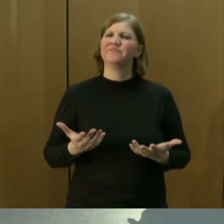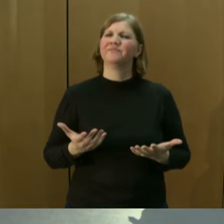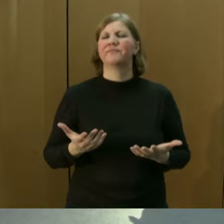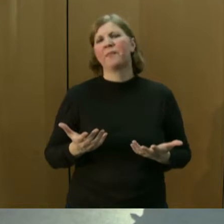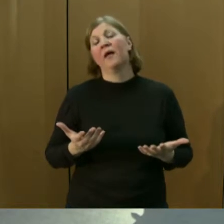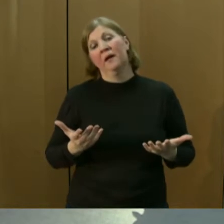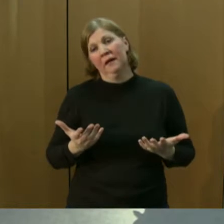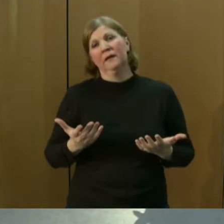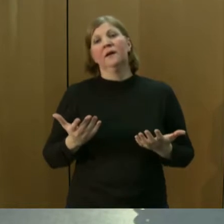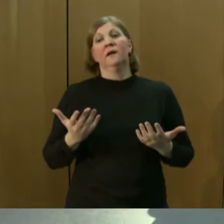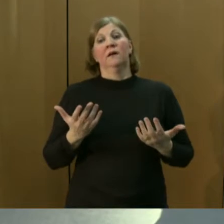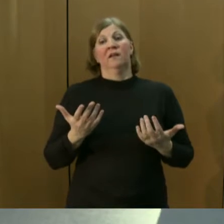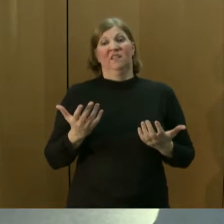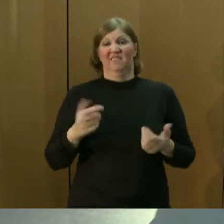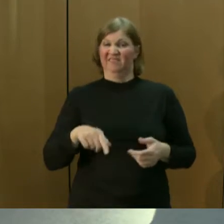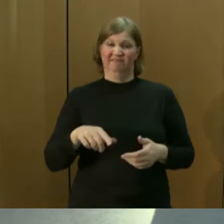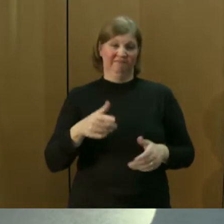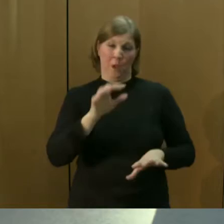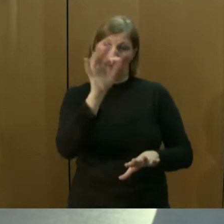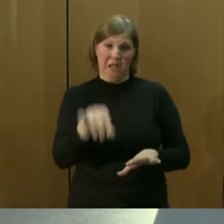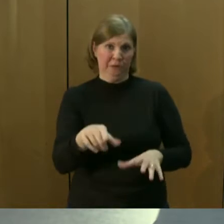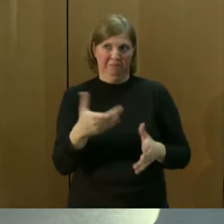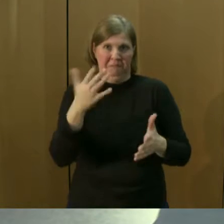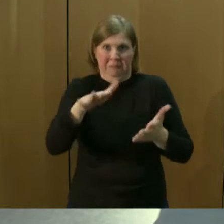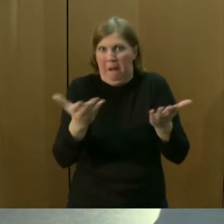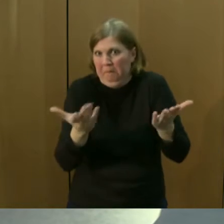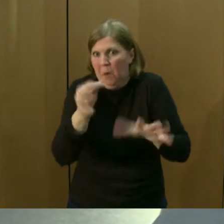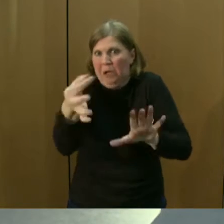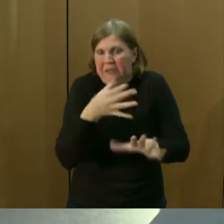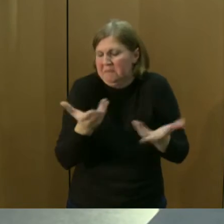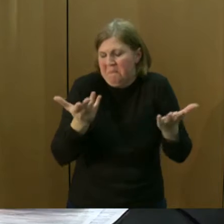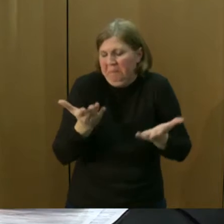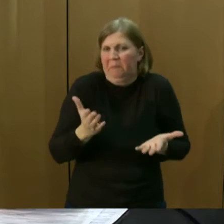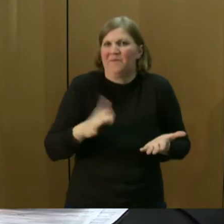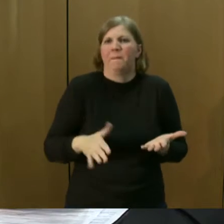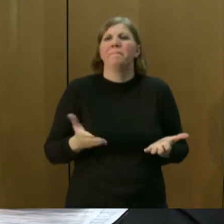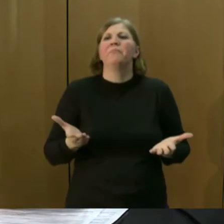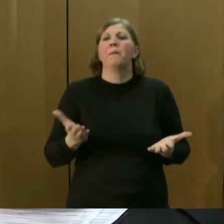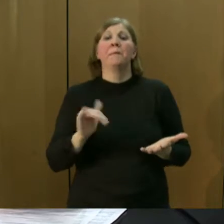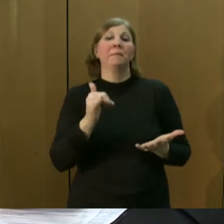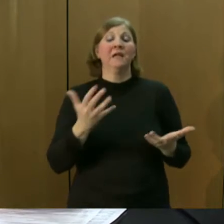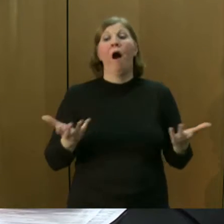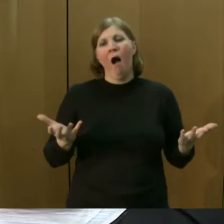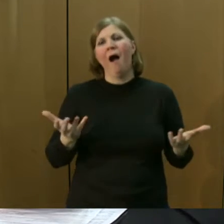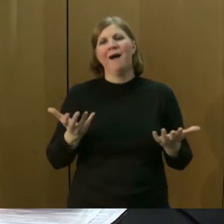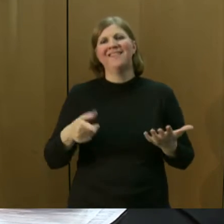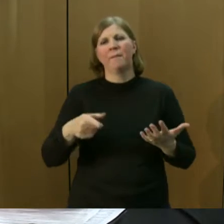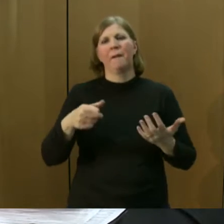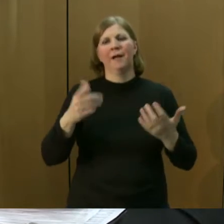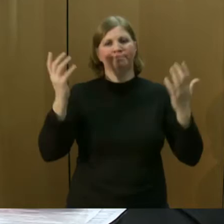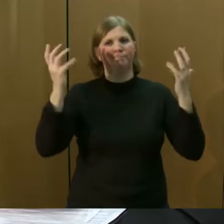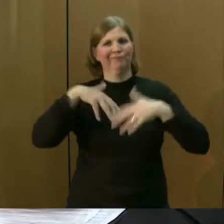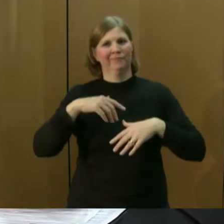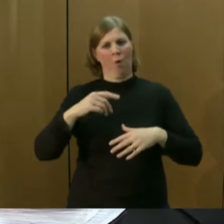where this question's come from. If you're concerned about sort of work regulations and stuff, then the way it's implemented